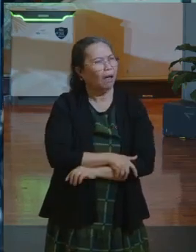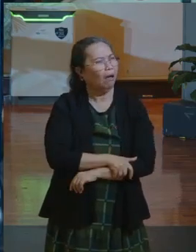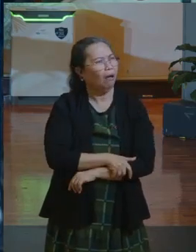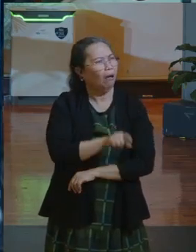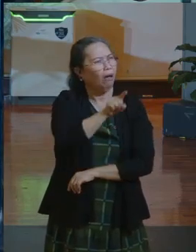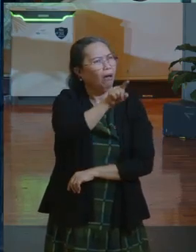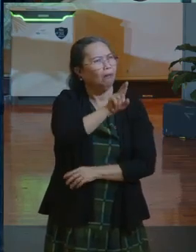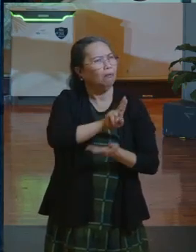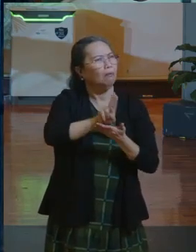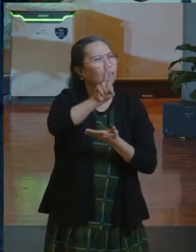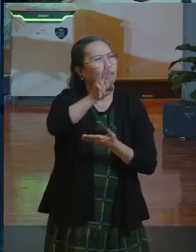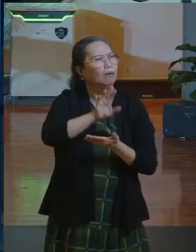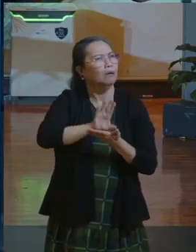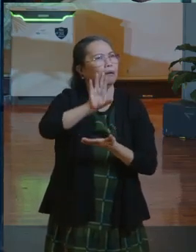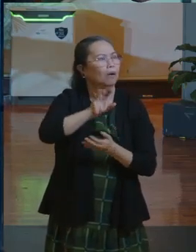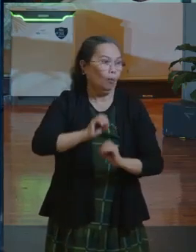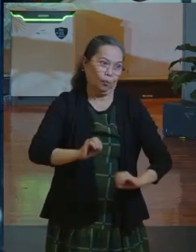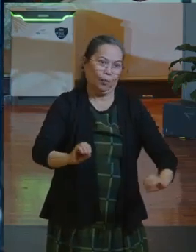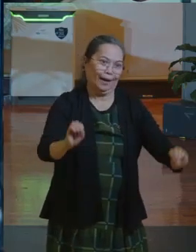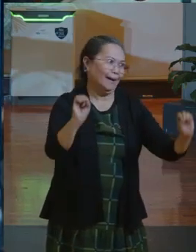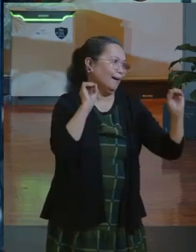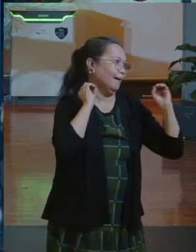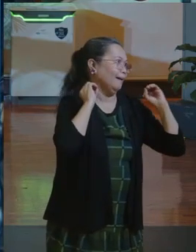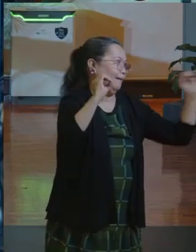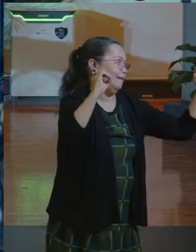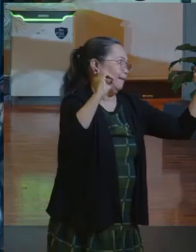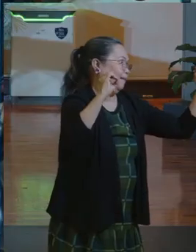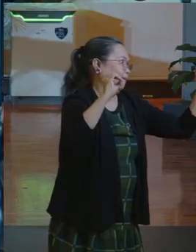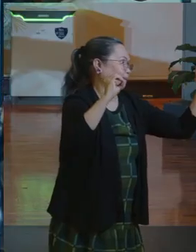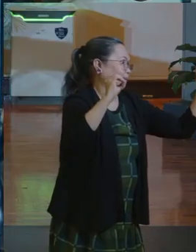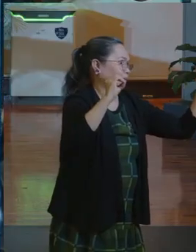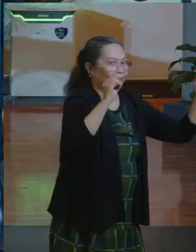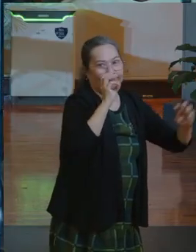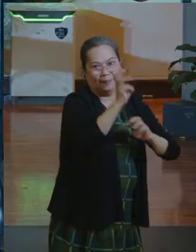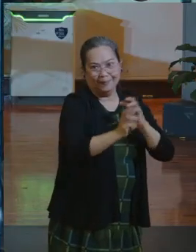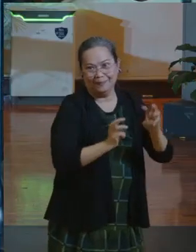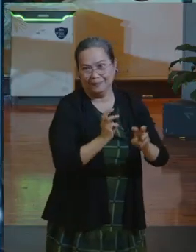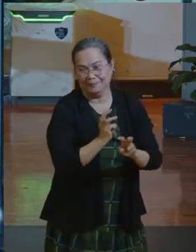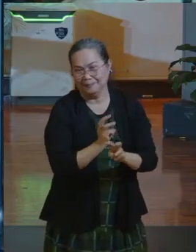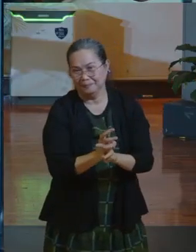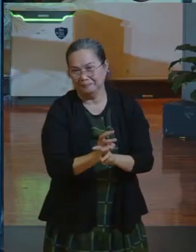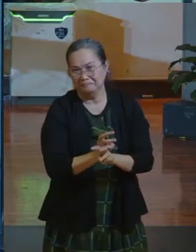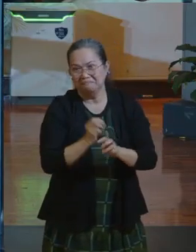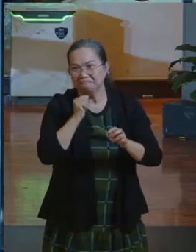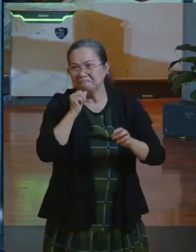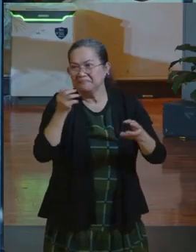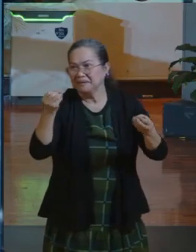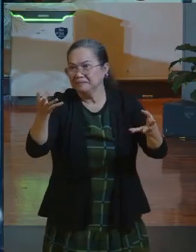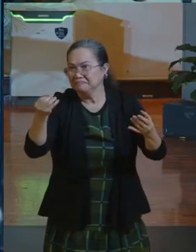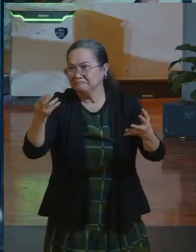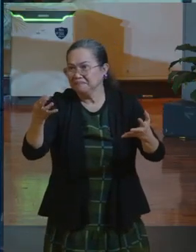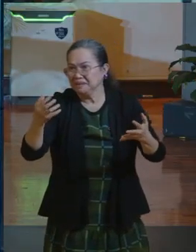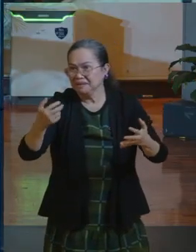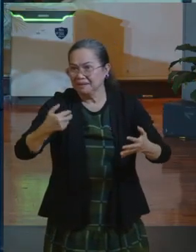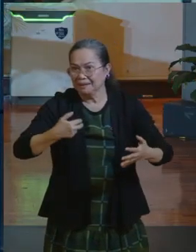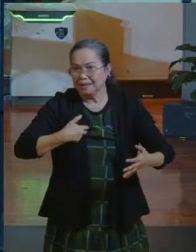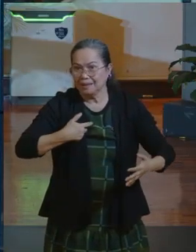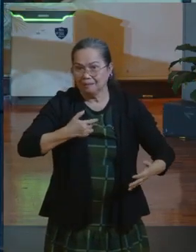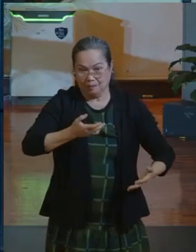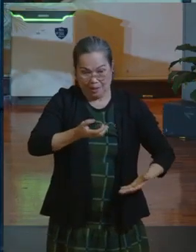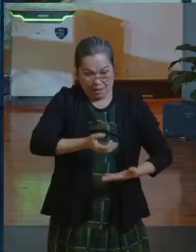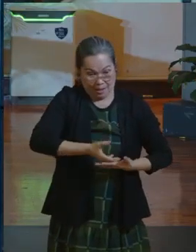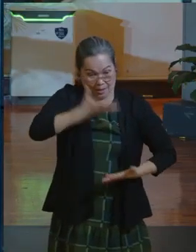were powerful. Wala silang kapangyarihan ng mundo ito. Not many were of noble birth.